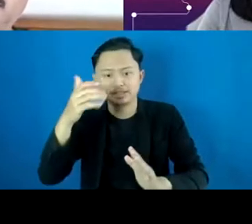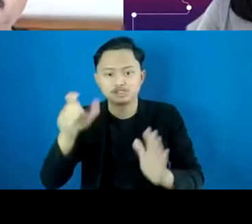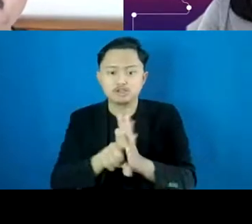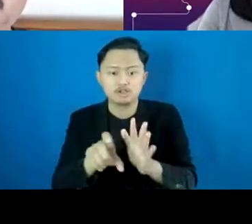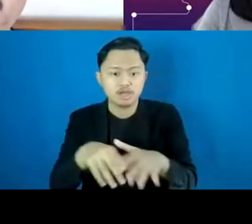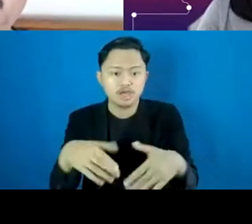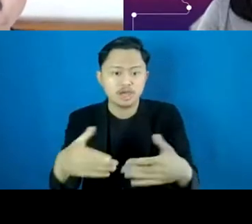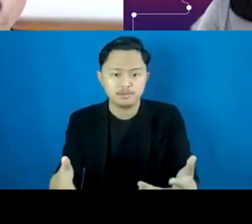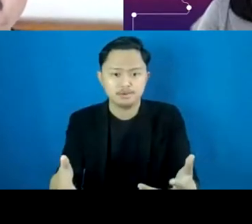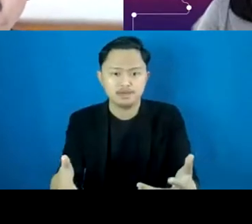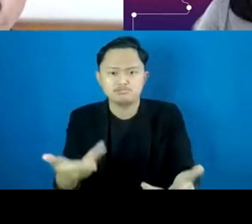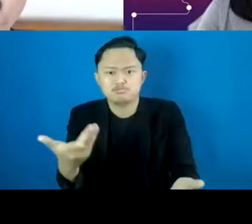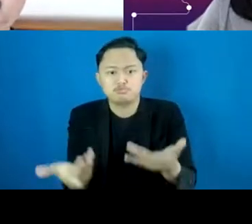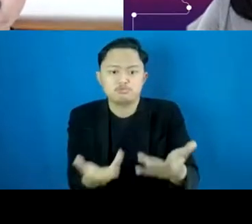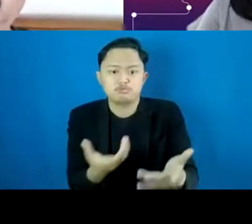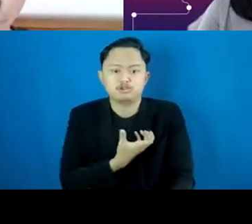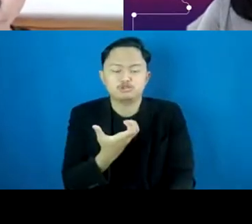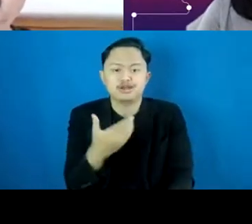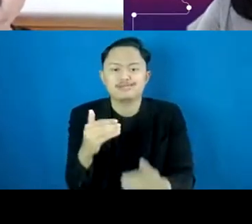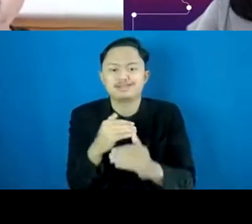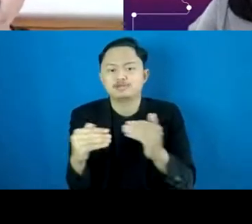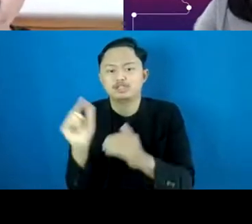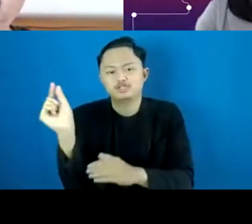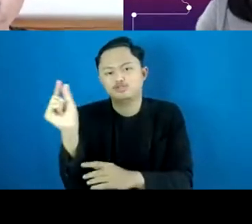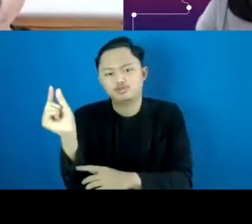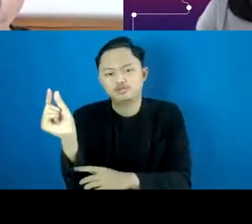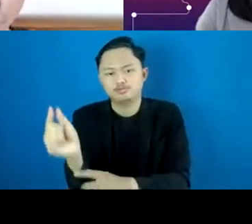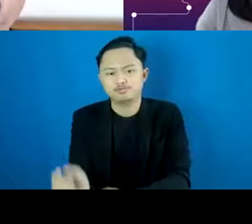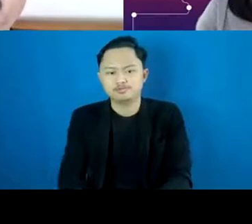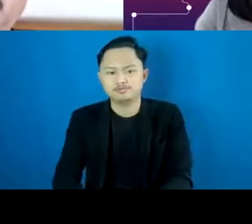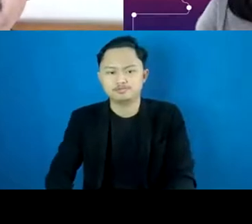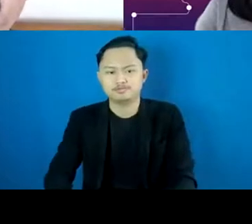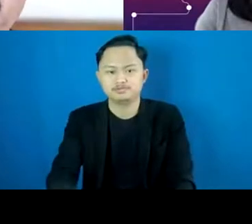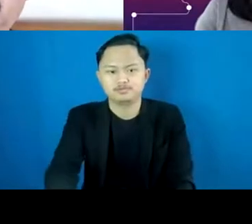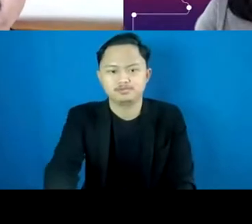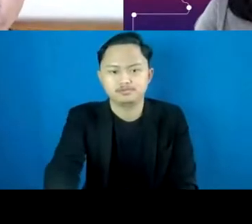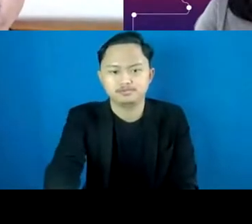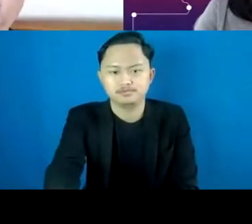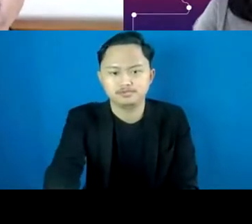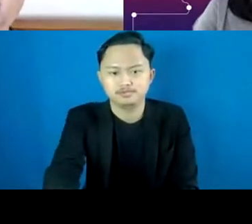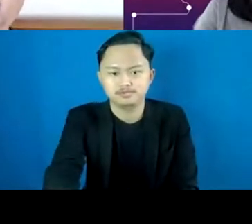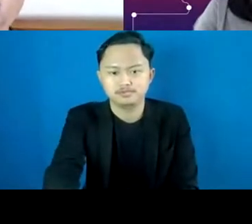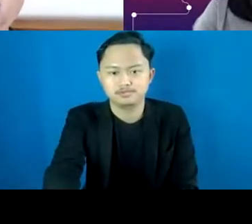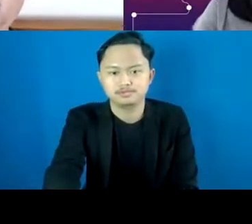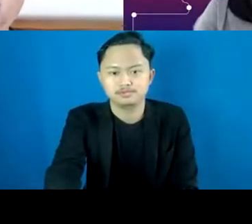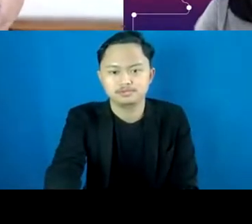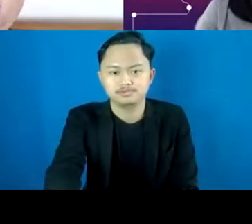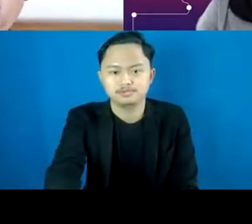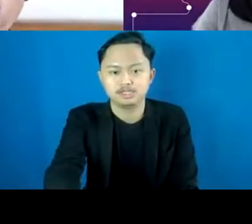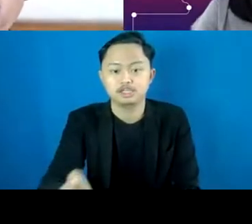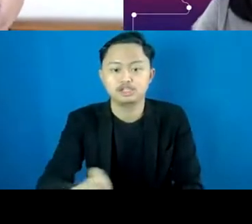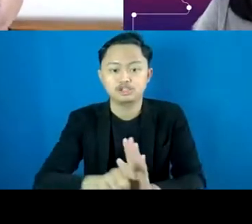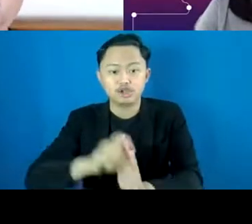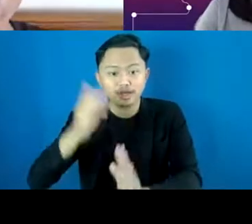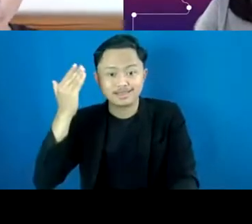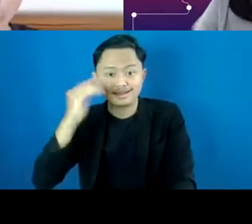which is more, as the previous speakers also mentioned, they are currently more in a GCC,